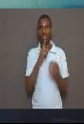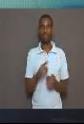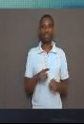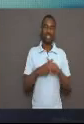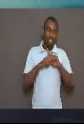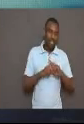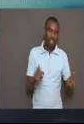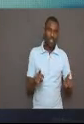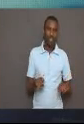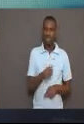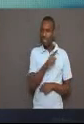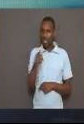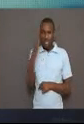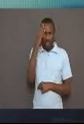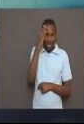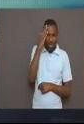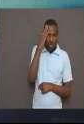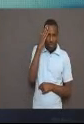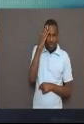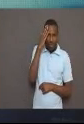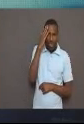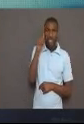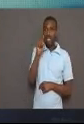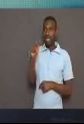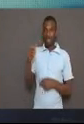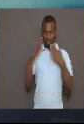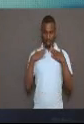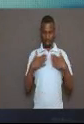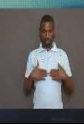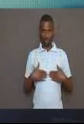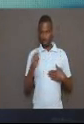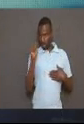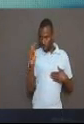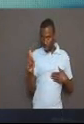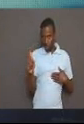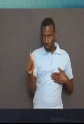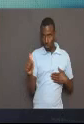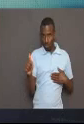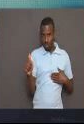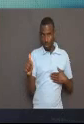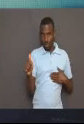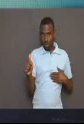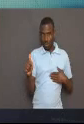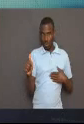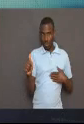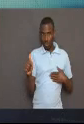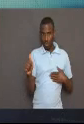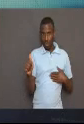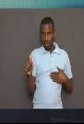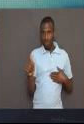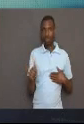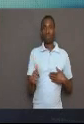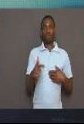But did you know that your body is a walking, talking,